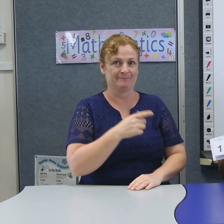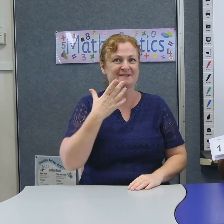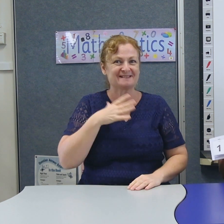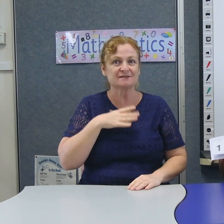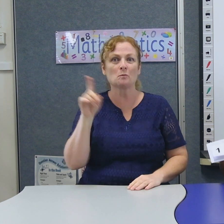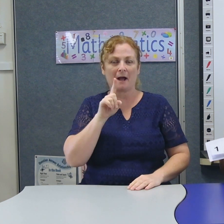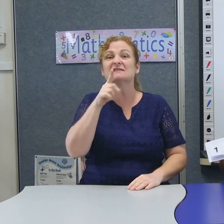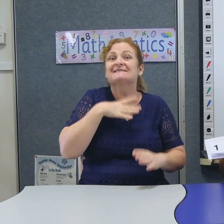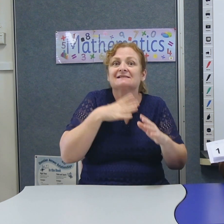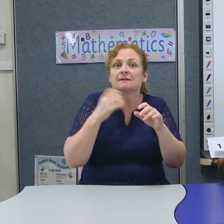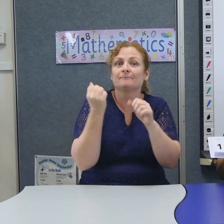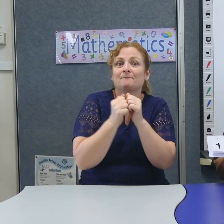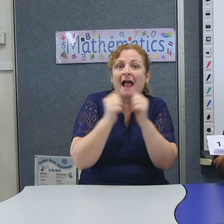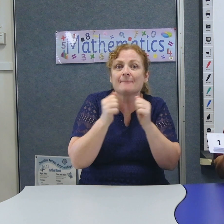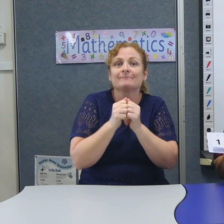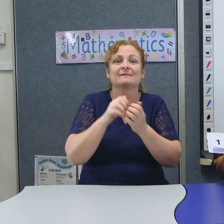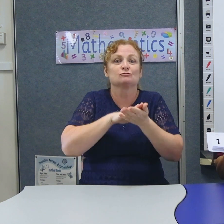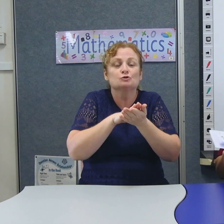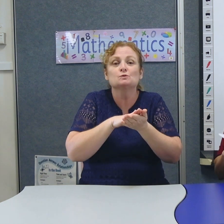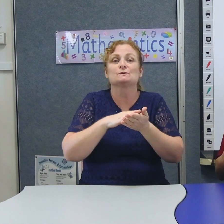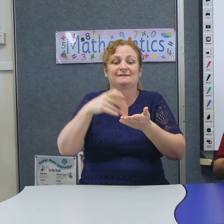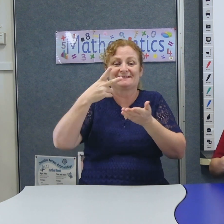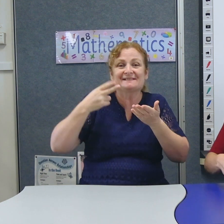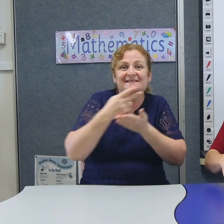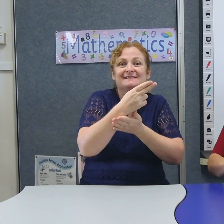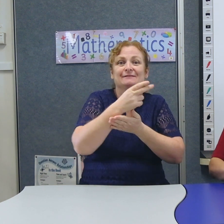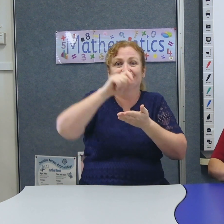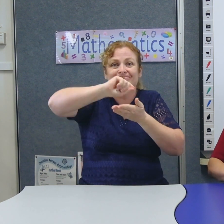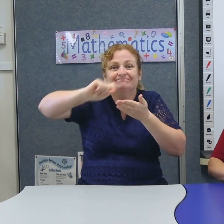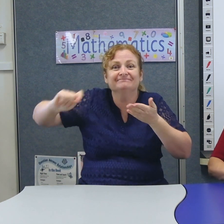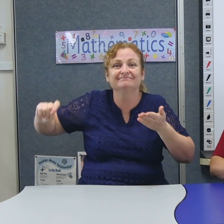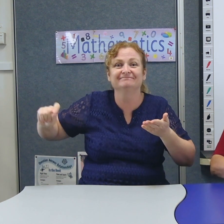glue, scissors, and a felt pen.